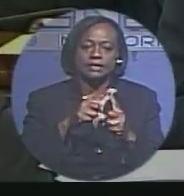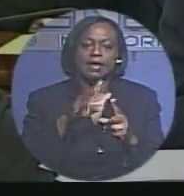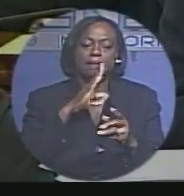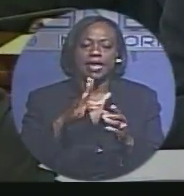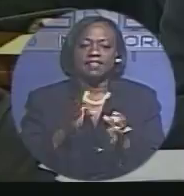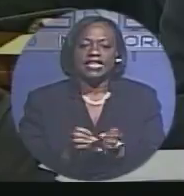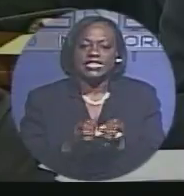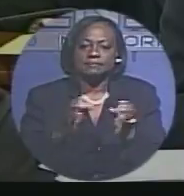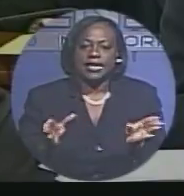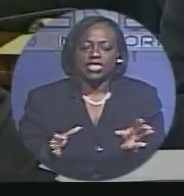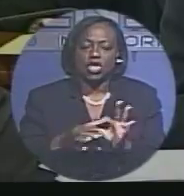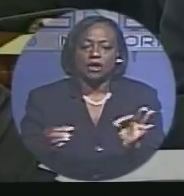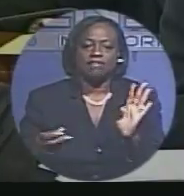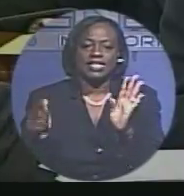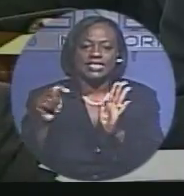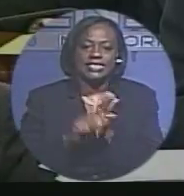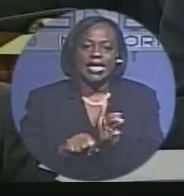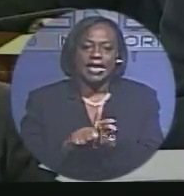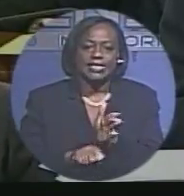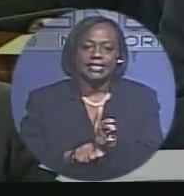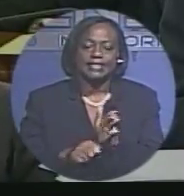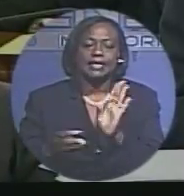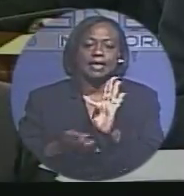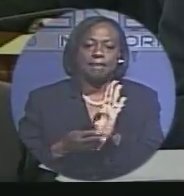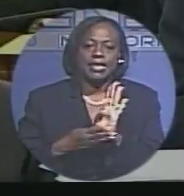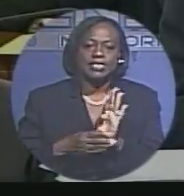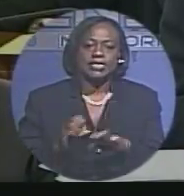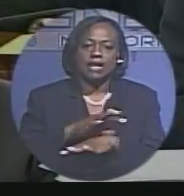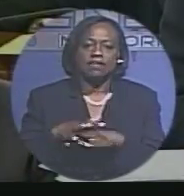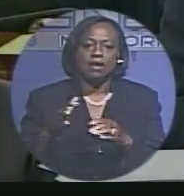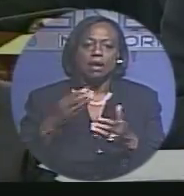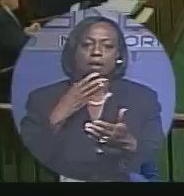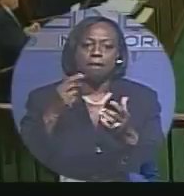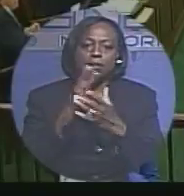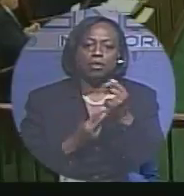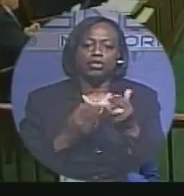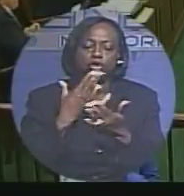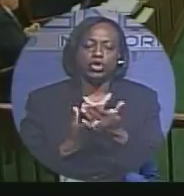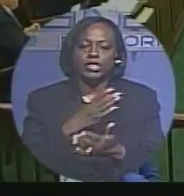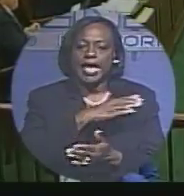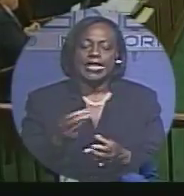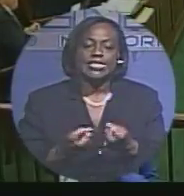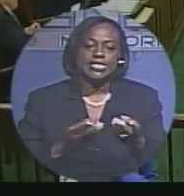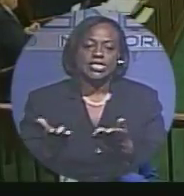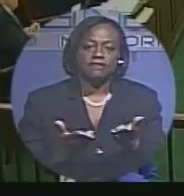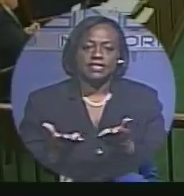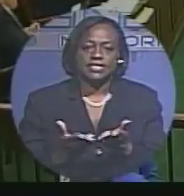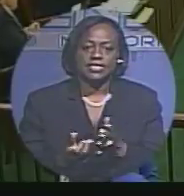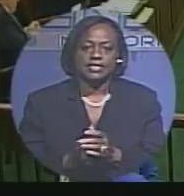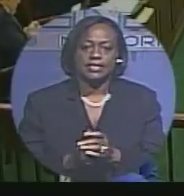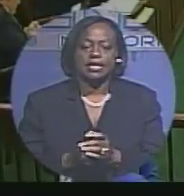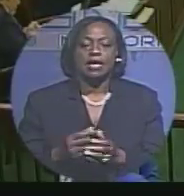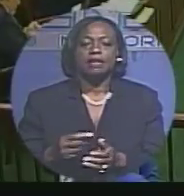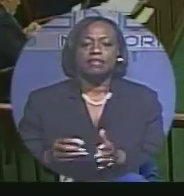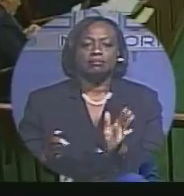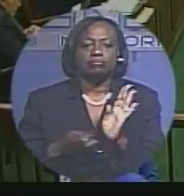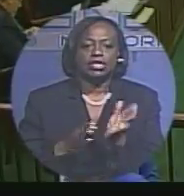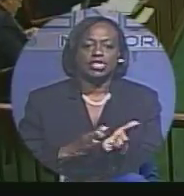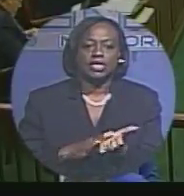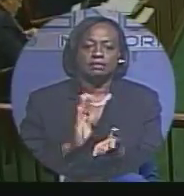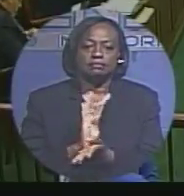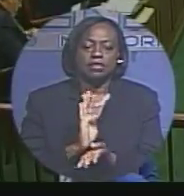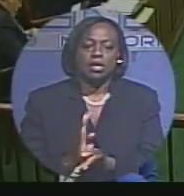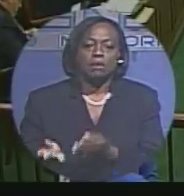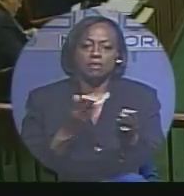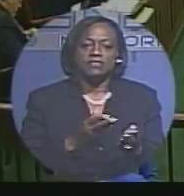of the tax base to cover both goods and services in an equitable manner. The budget moves to the Senate on Friday. Janaea